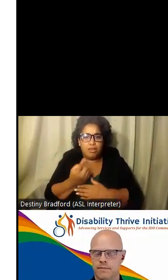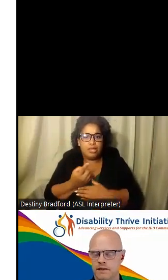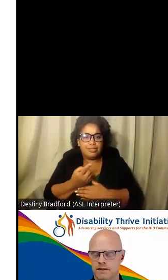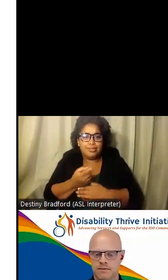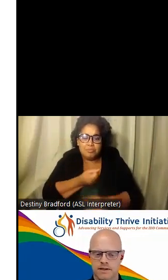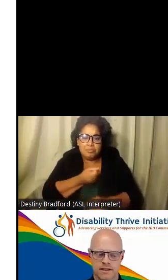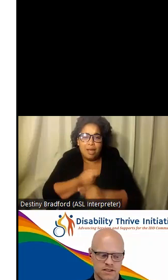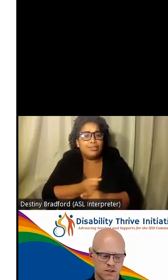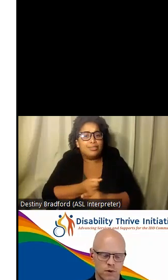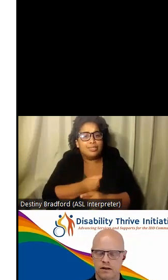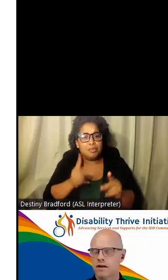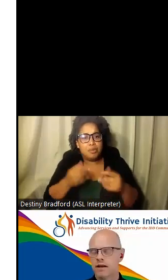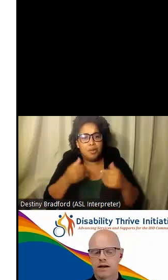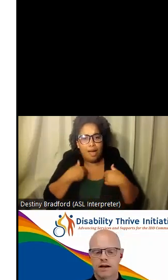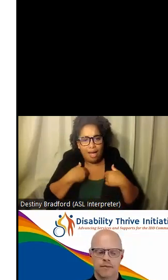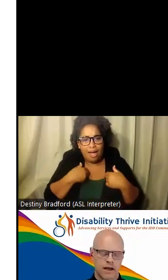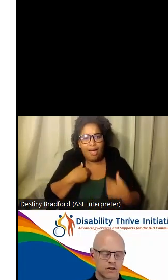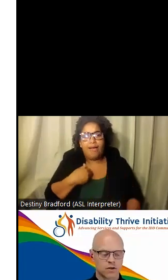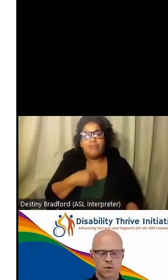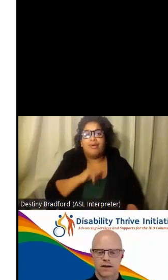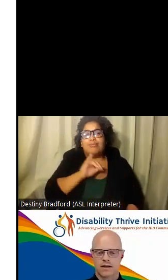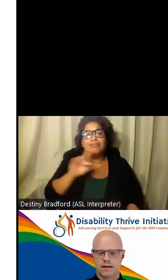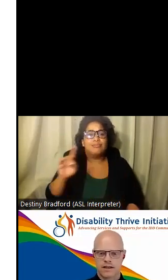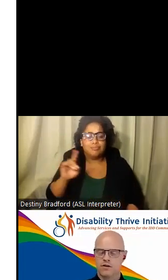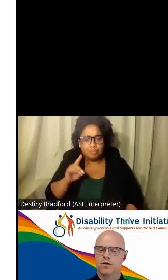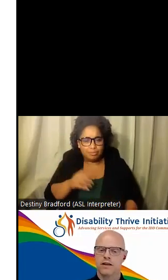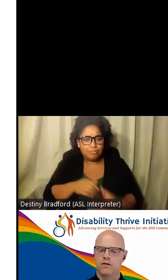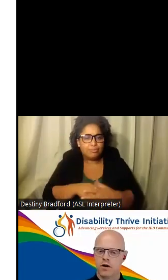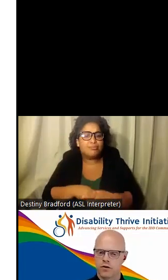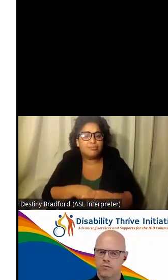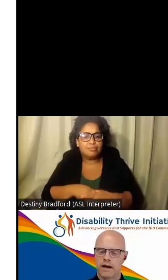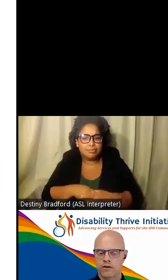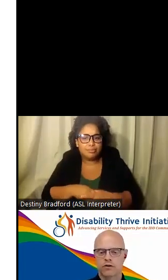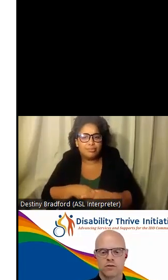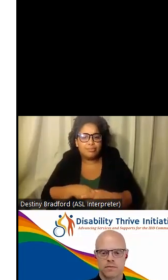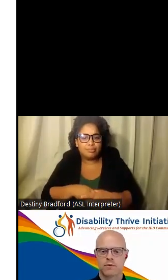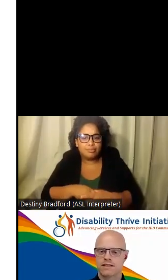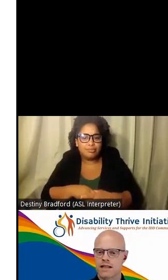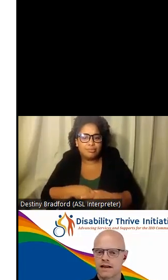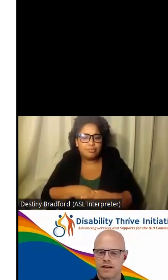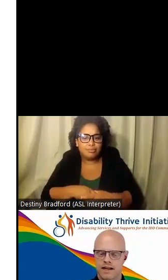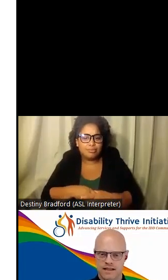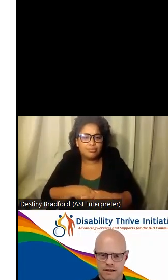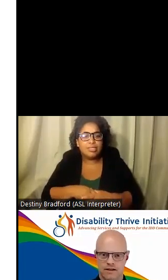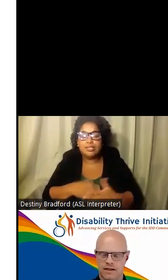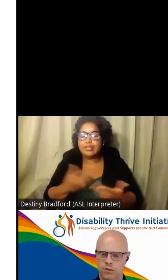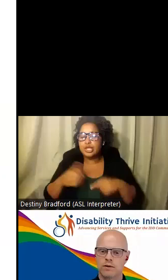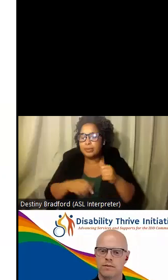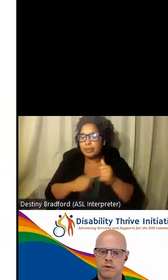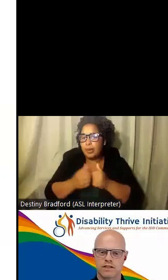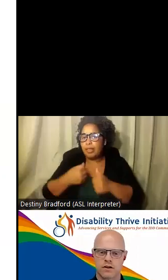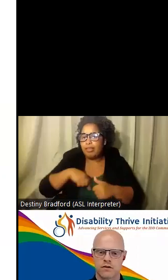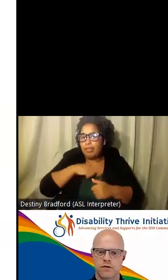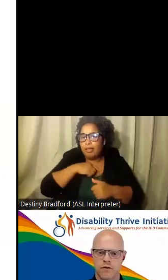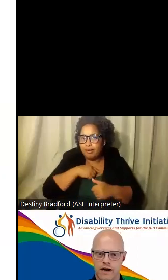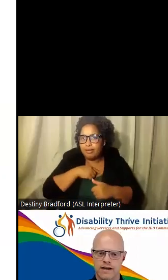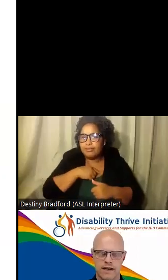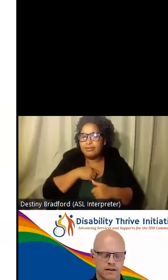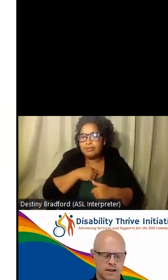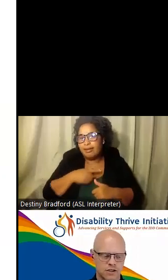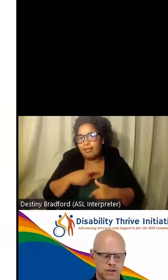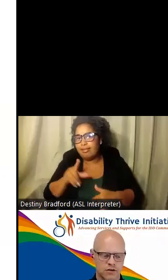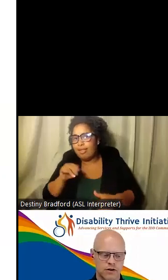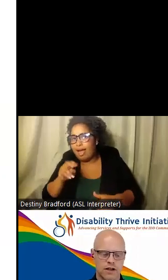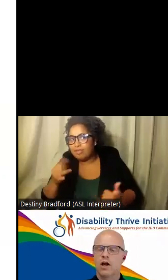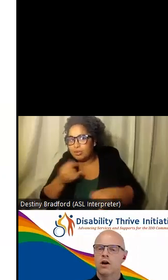with developmental disabilities as well. I also want to let you know that although Michael couldn't be with us live today, he will be with us on Friday